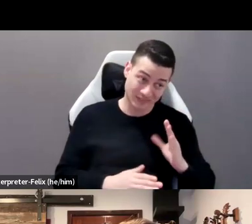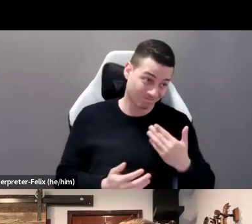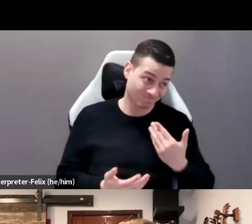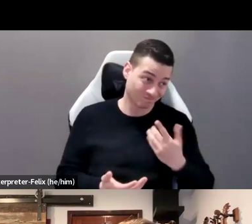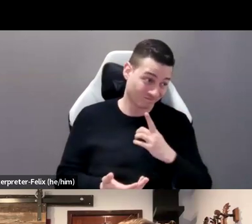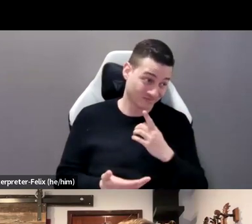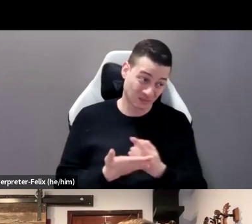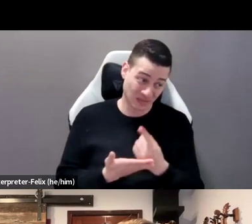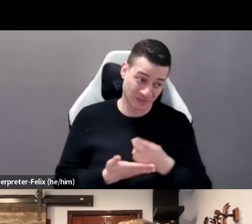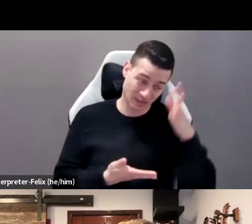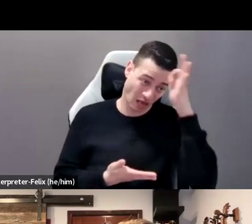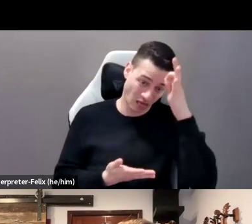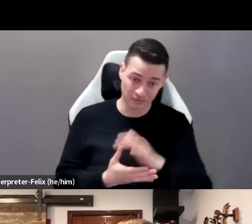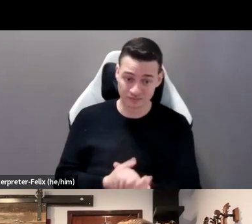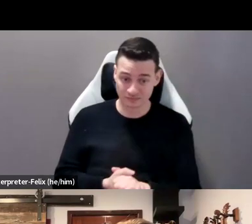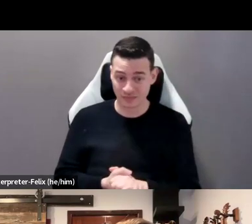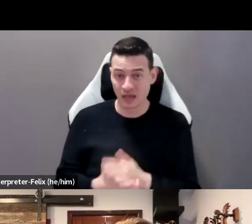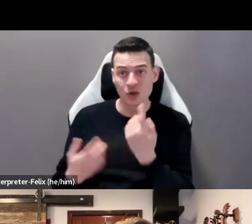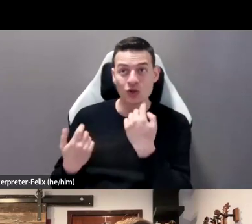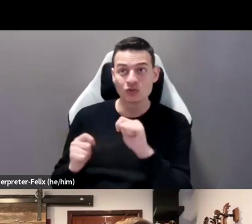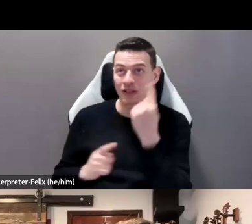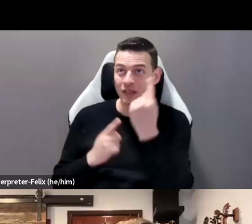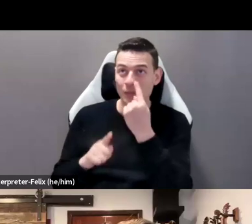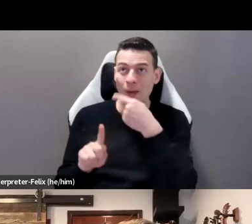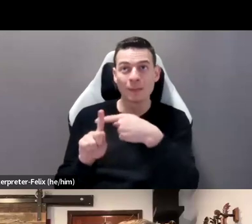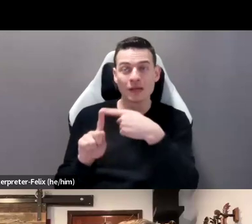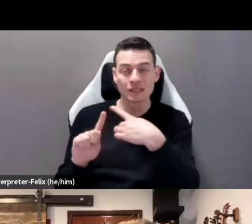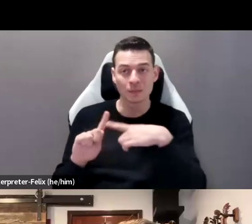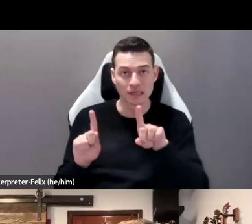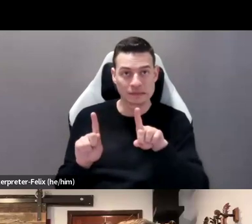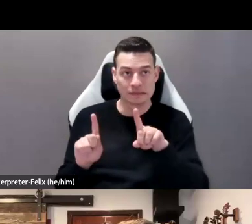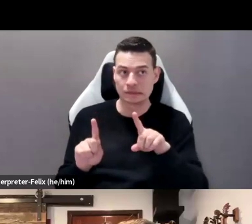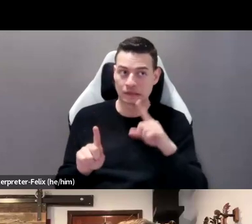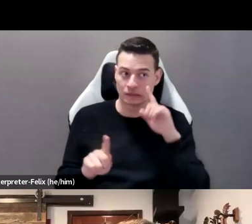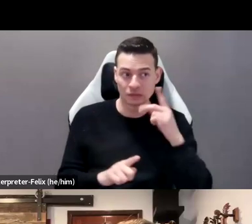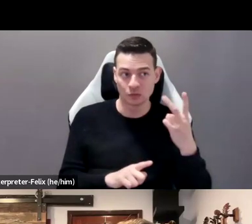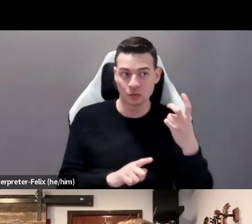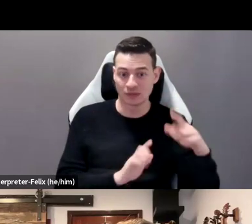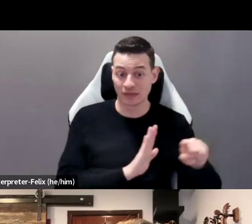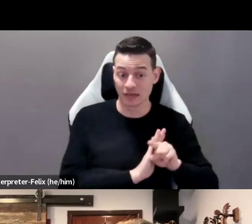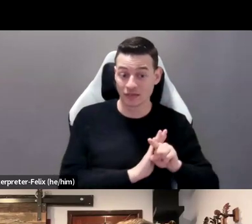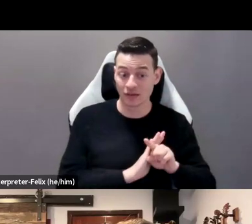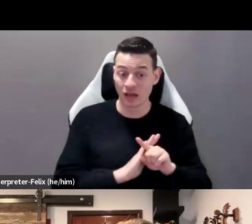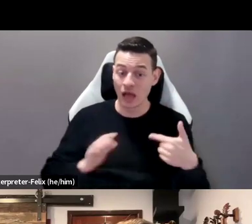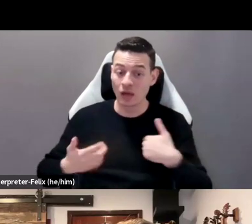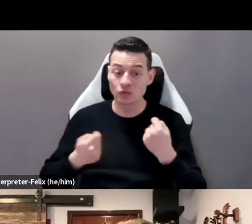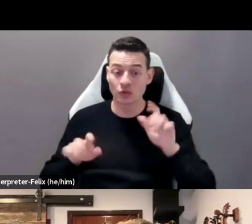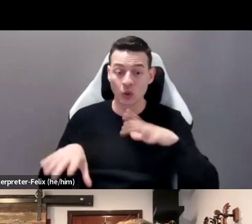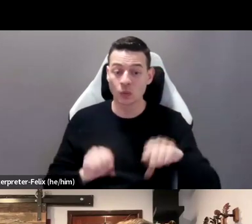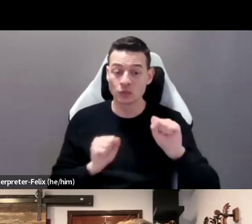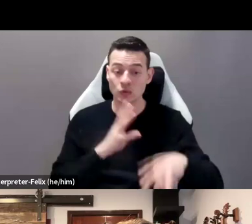more negatives of, I tried to put on a World AIDS Day event at a campus with consortium funds and was told by someone